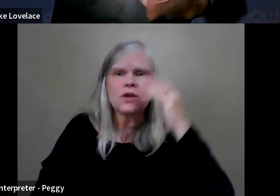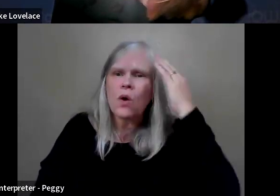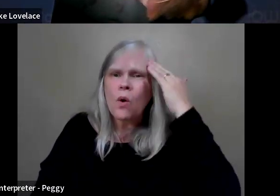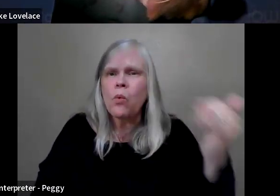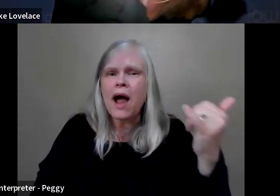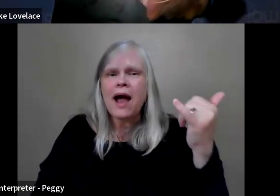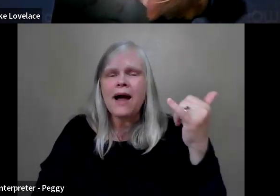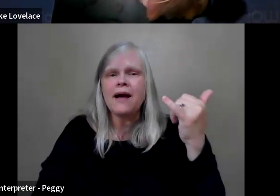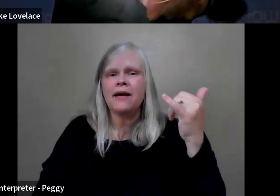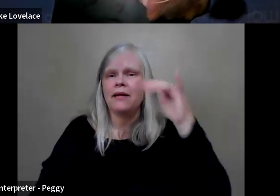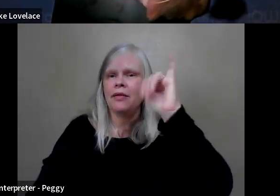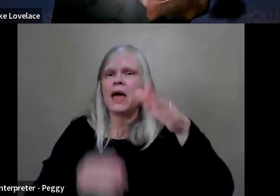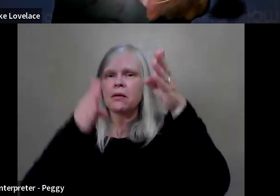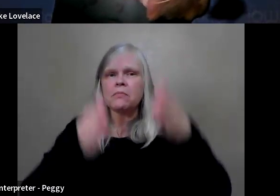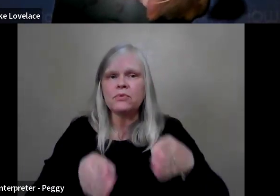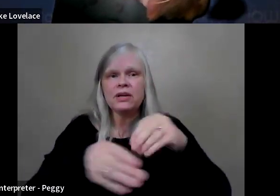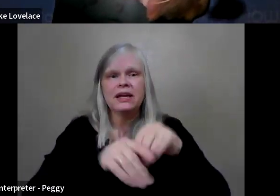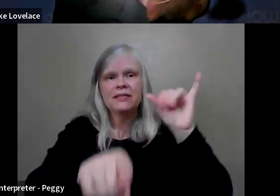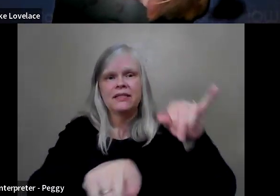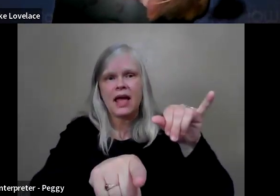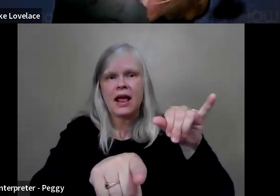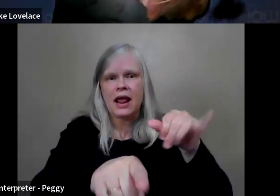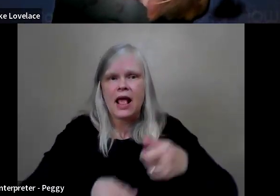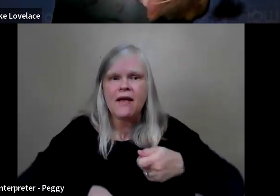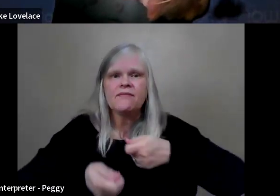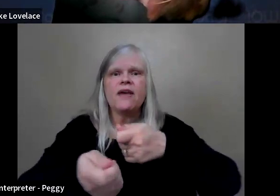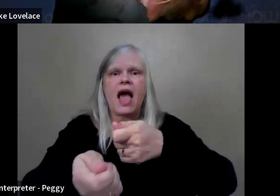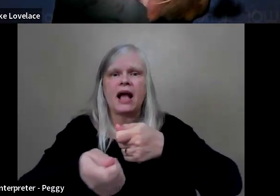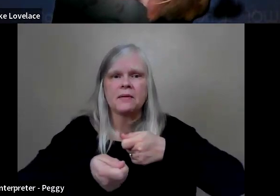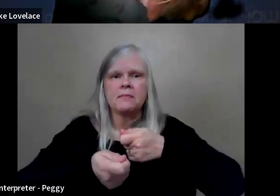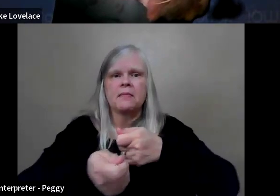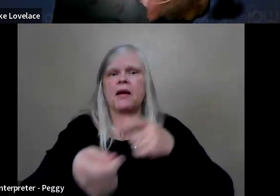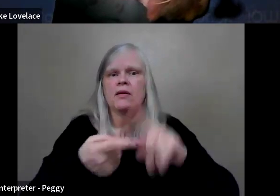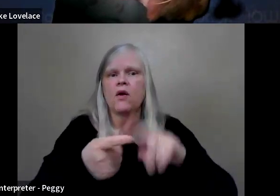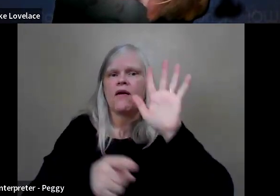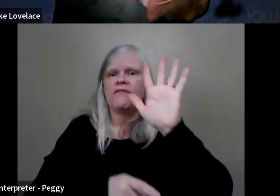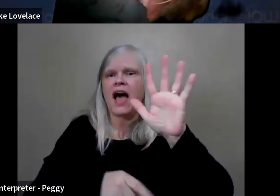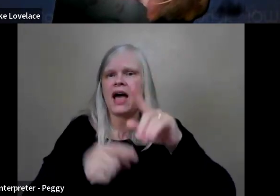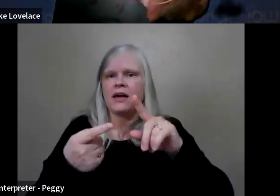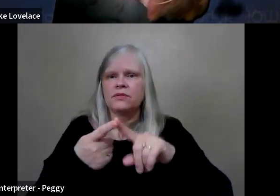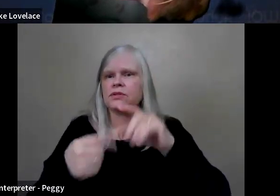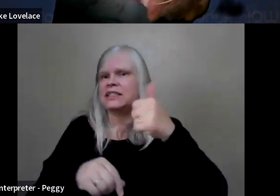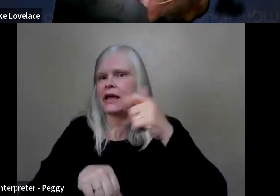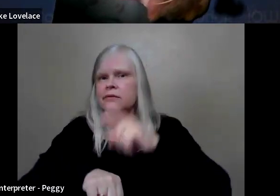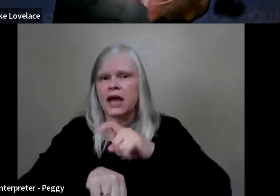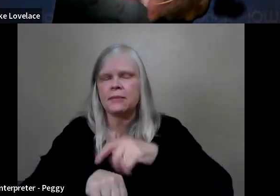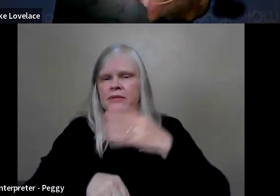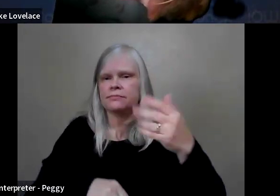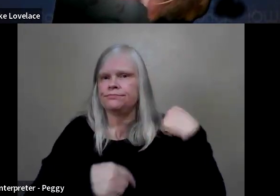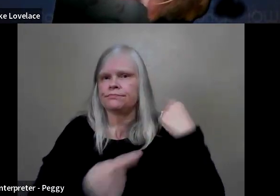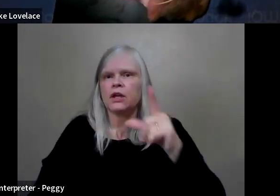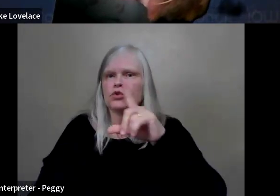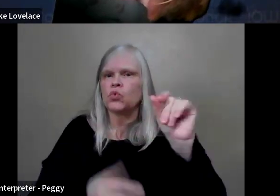why this person in the image has been vacuuming for 5 to 10 times in the last 20 minutes? Maybe they